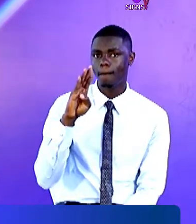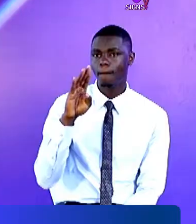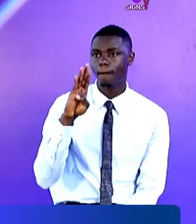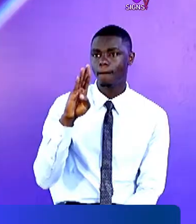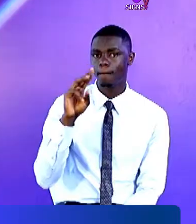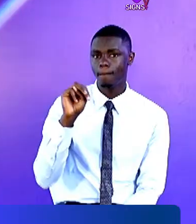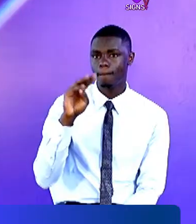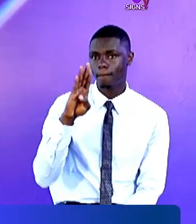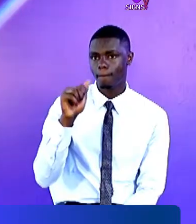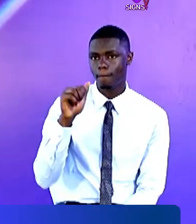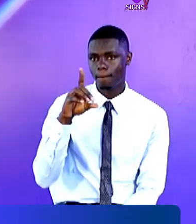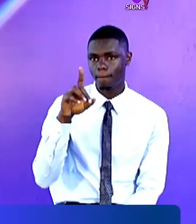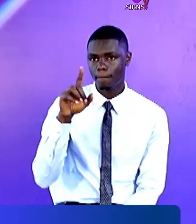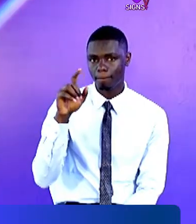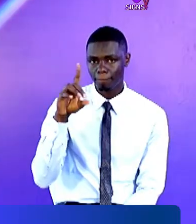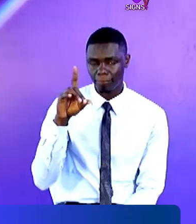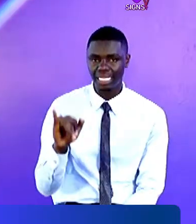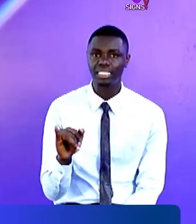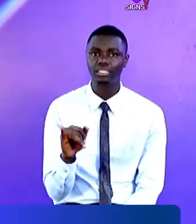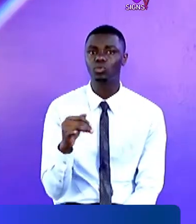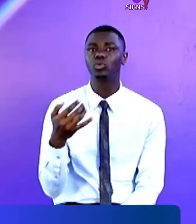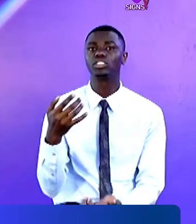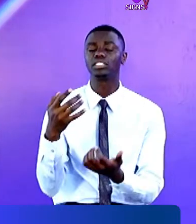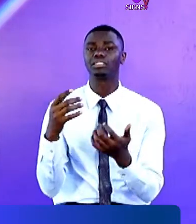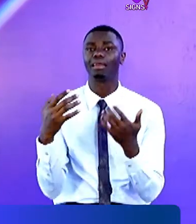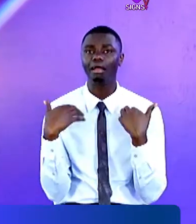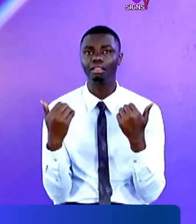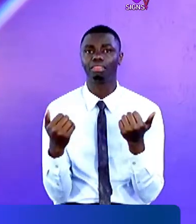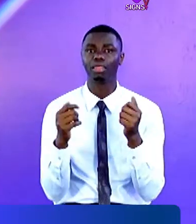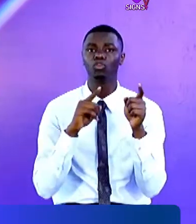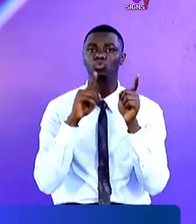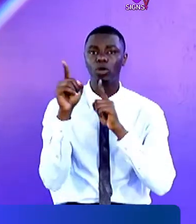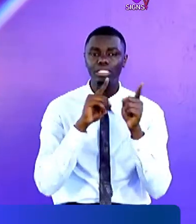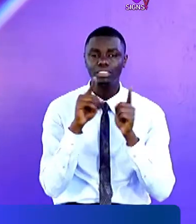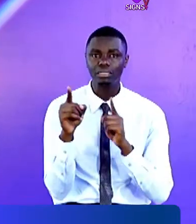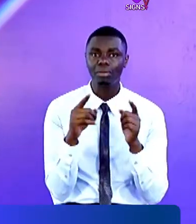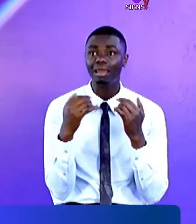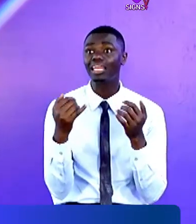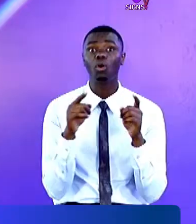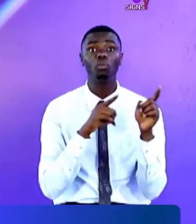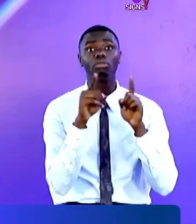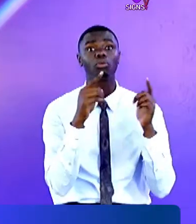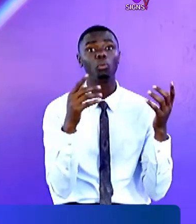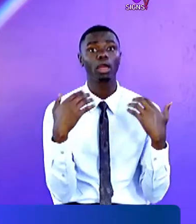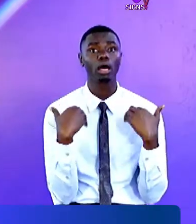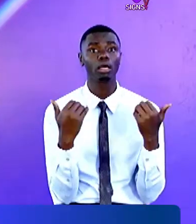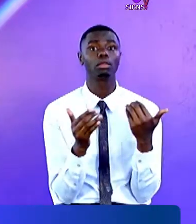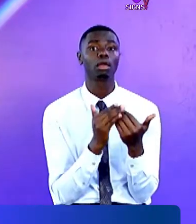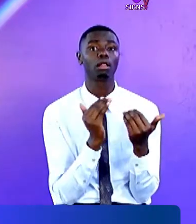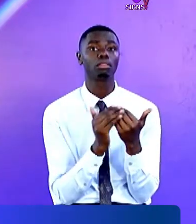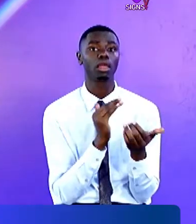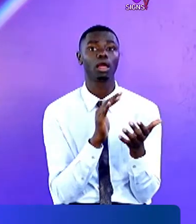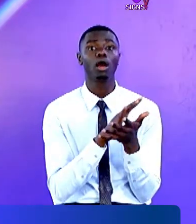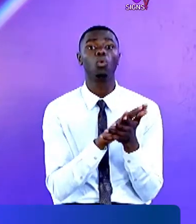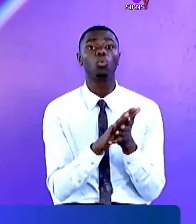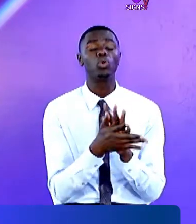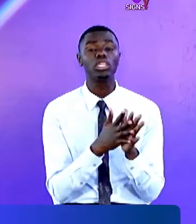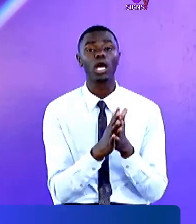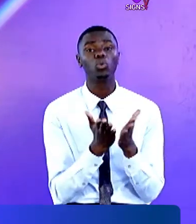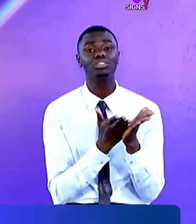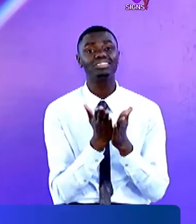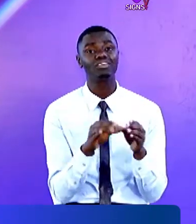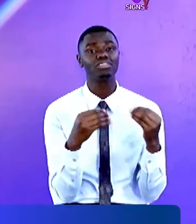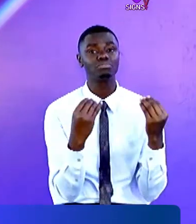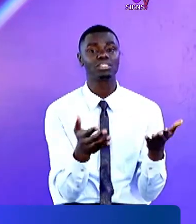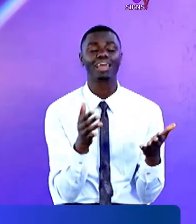defense. Interior. He was in interior. Tourism. He was in tourism. Now he's touring in healthcare with no services being delivered. That's